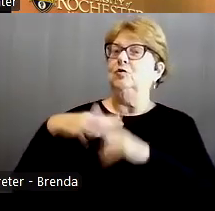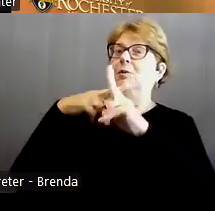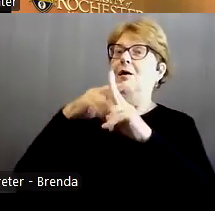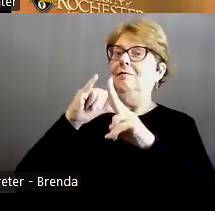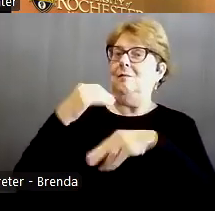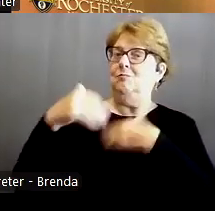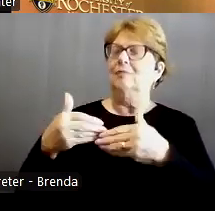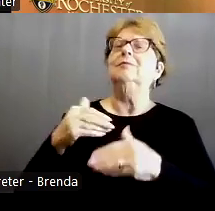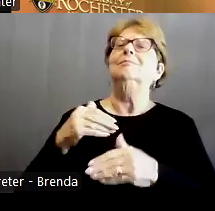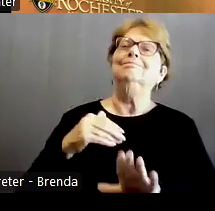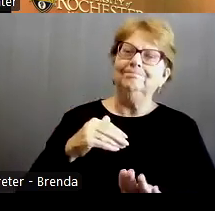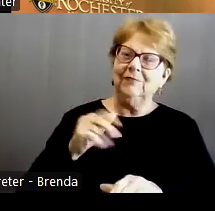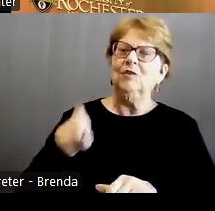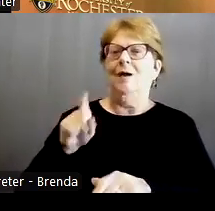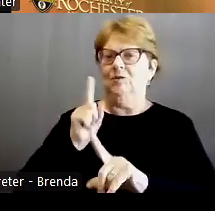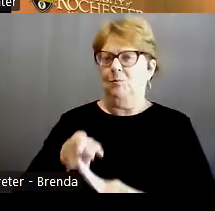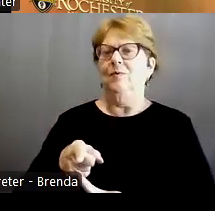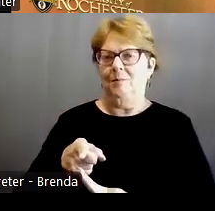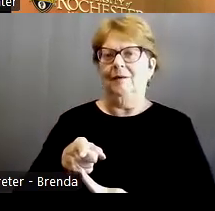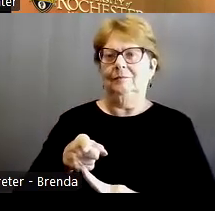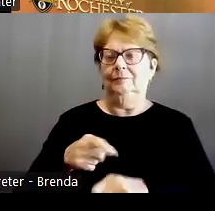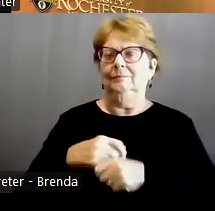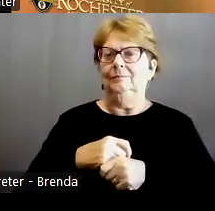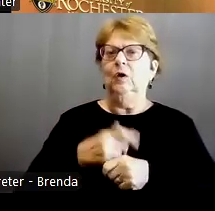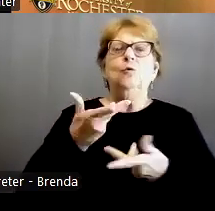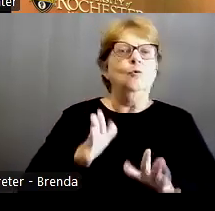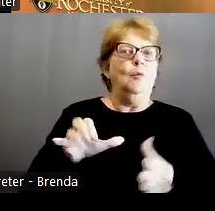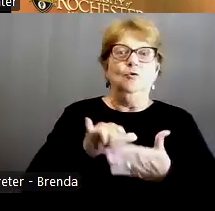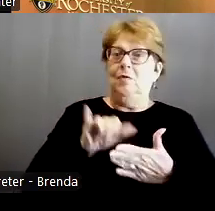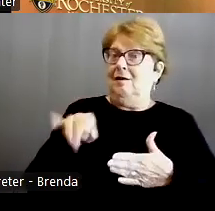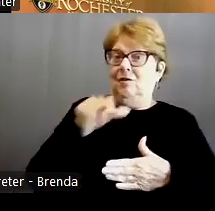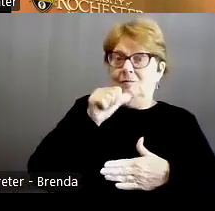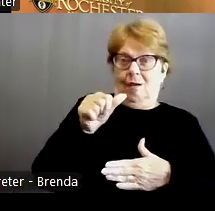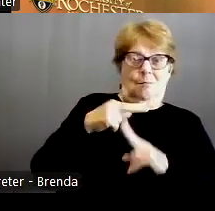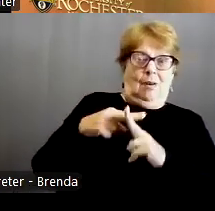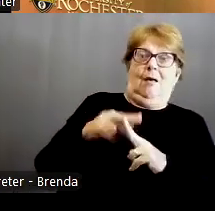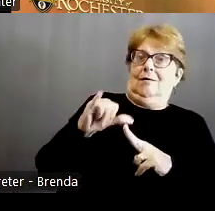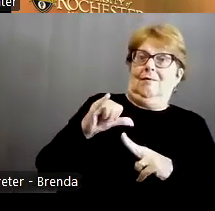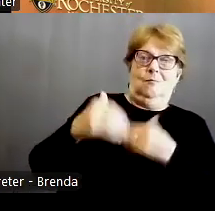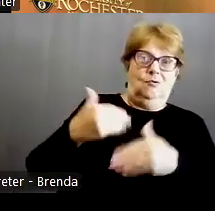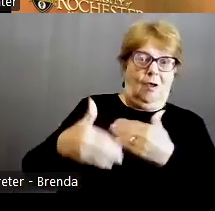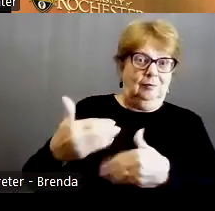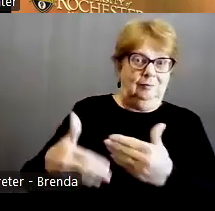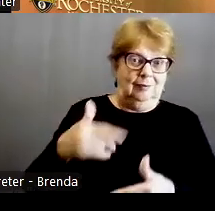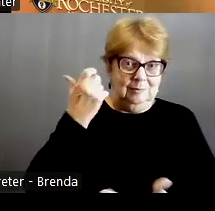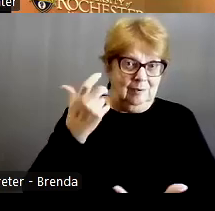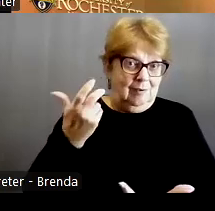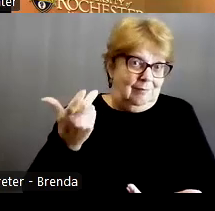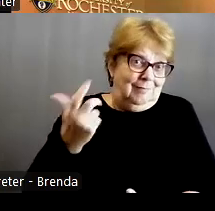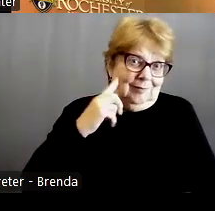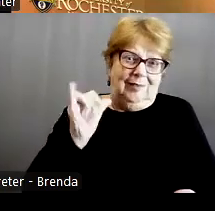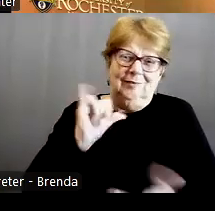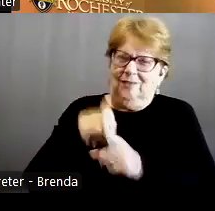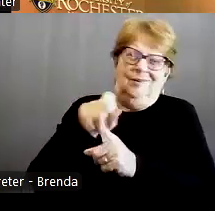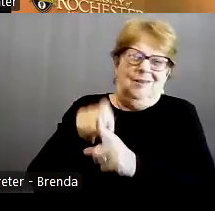then you have to point them out and work with them. You don't want to do that, though, if they're not blocking the process in any substantial way, because that just sounds like you're nitpicking